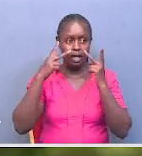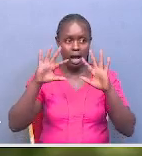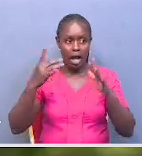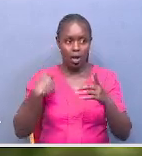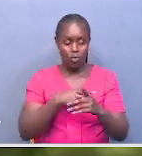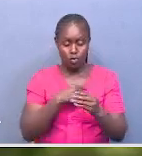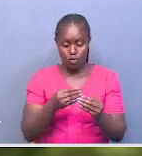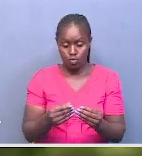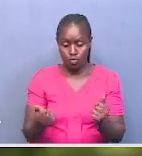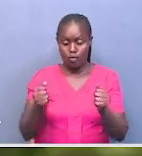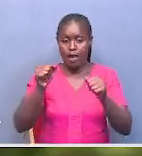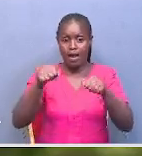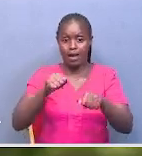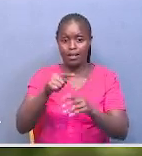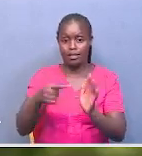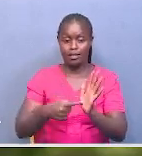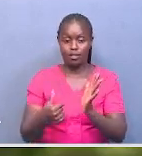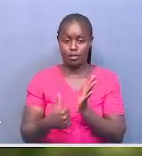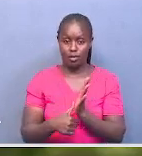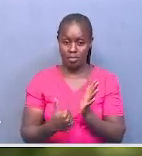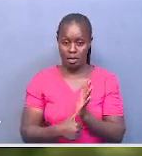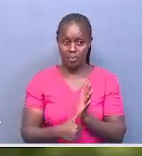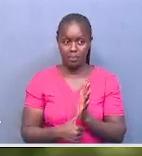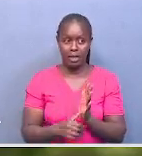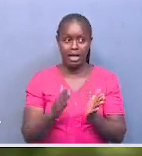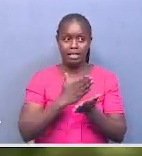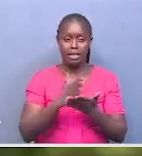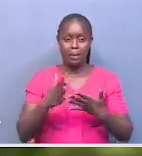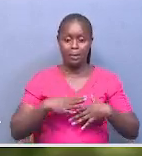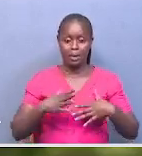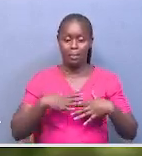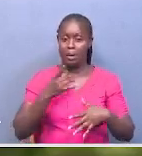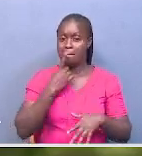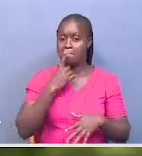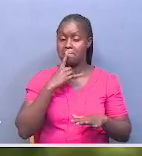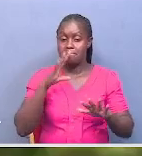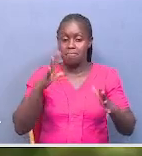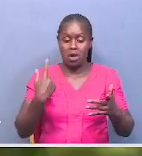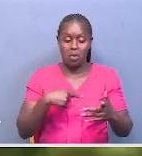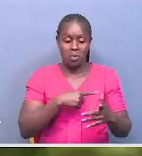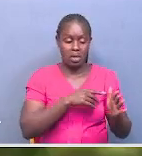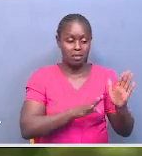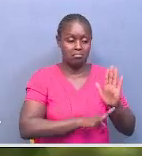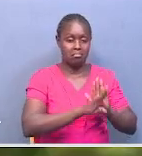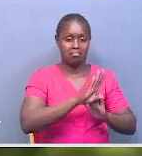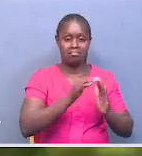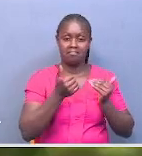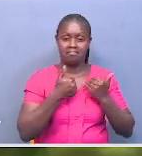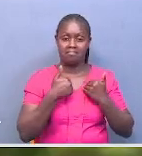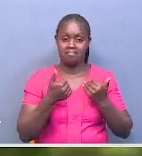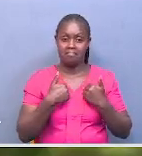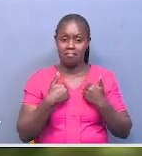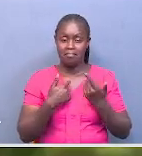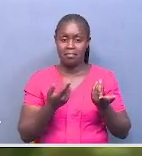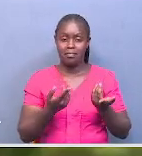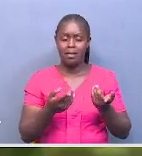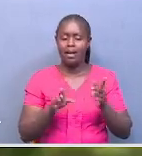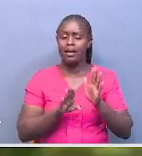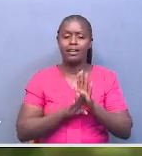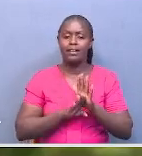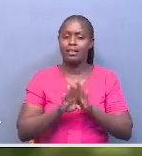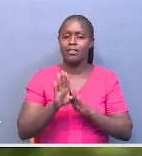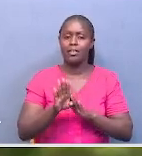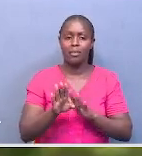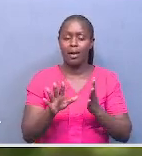situation. Otherwise, it might not be well. Some people will be saying that we have done a lot of development in the country. Probably development